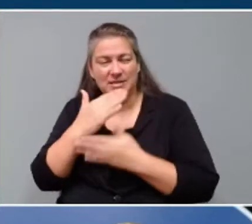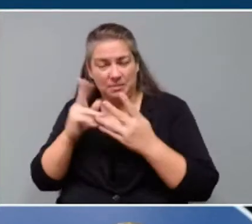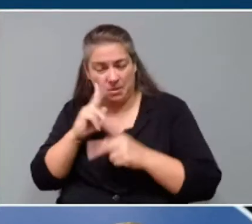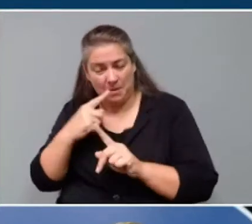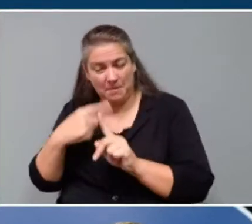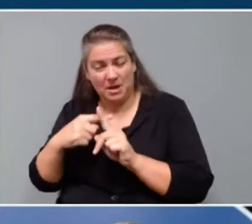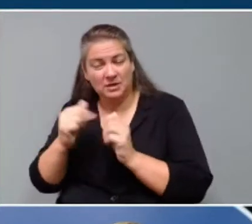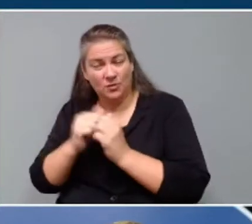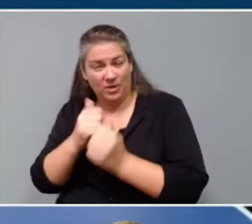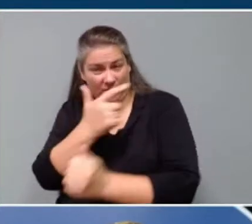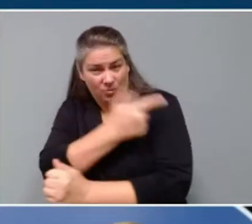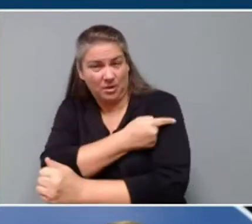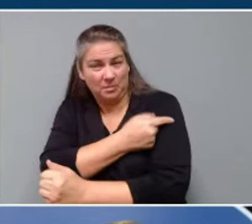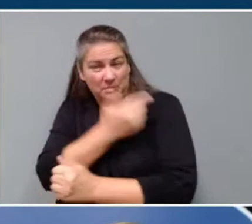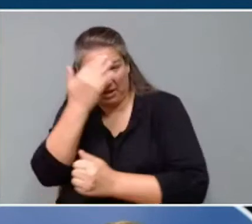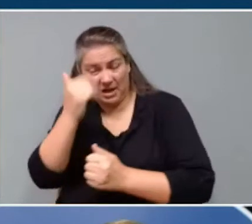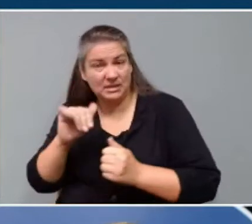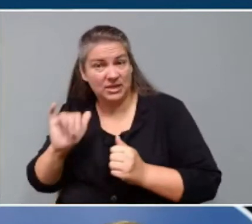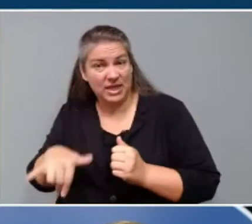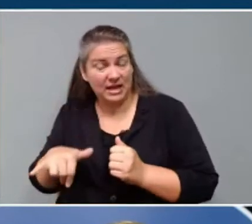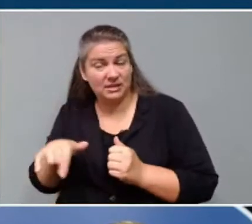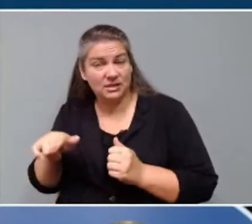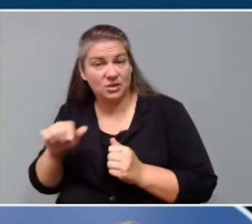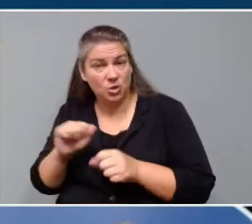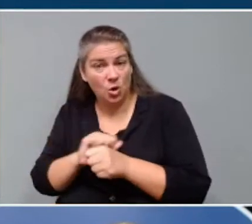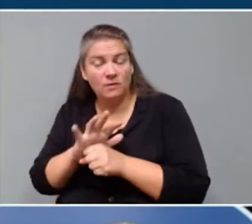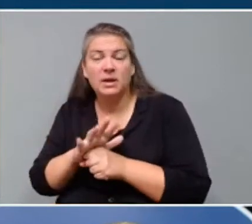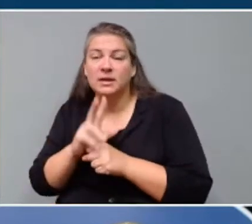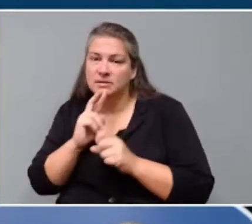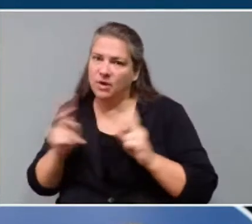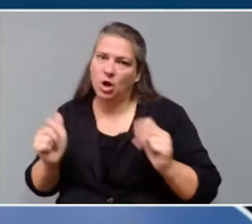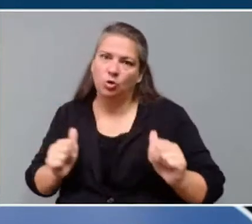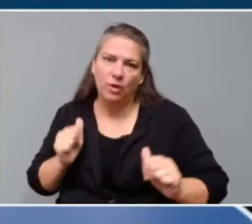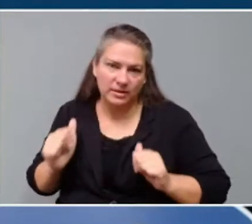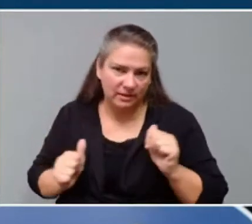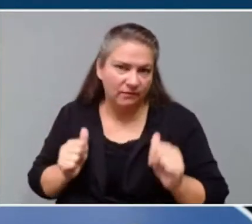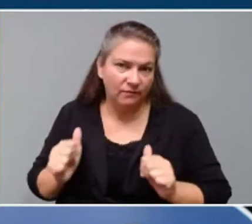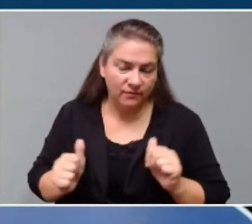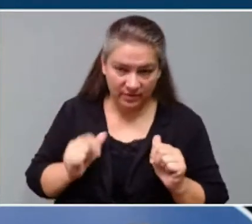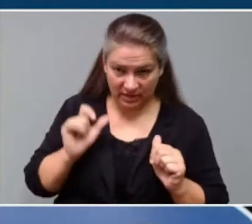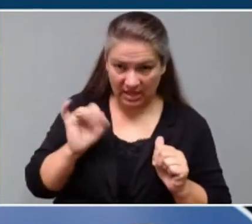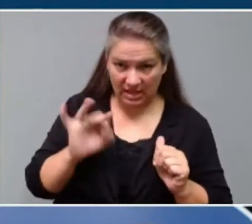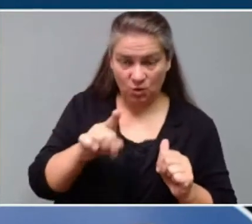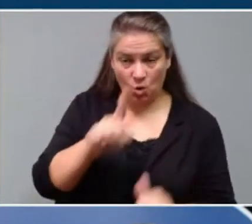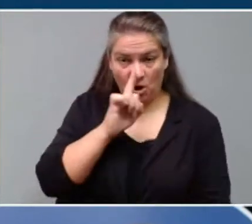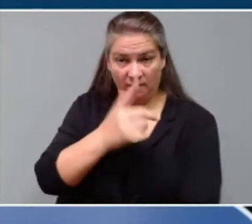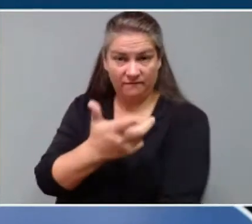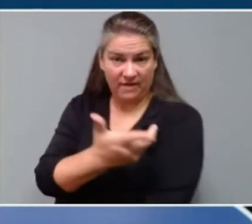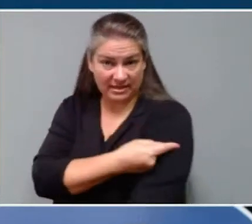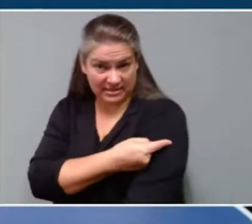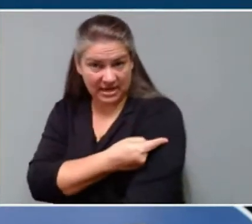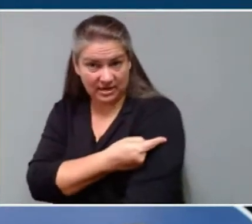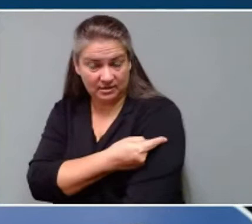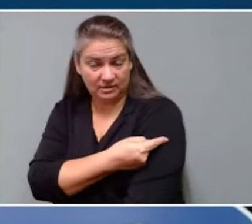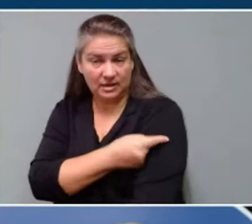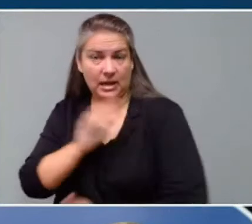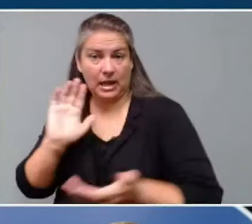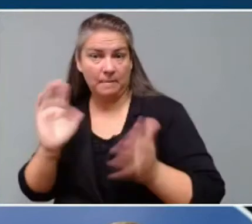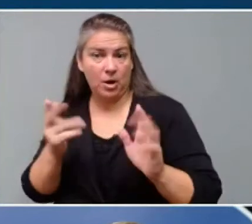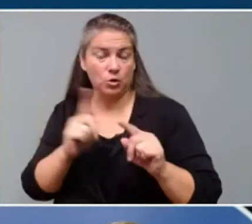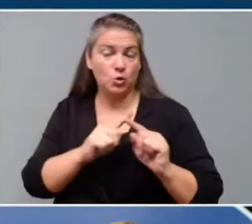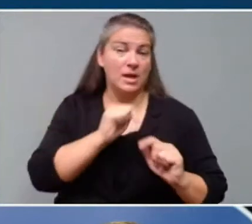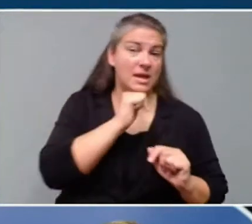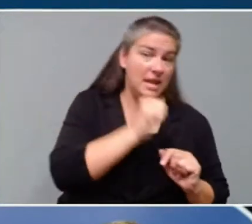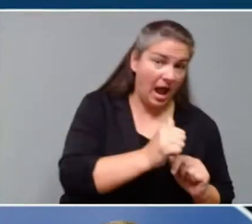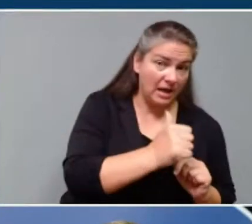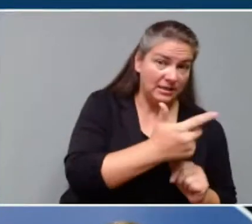very aggressive variant, your level of protection, if you are vaccinated compared to unvaccinated people, is better than it was even